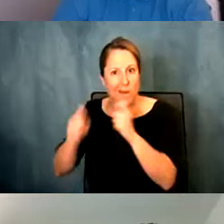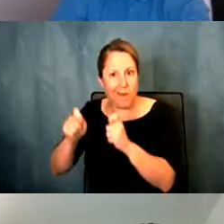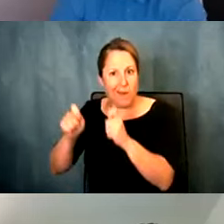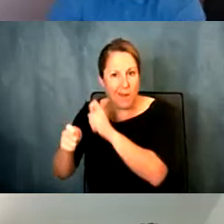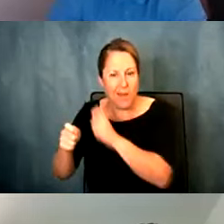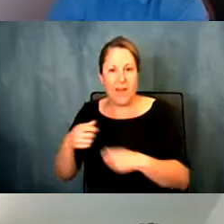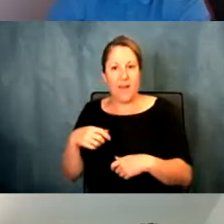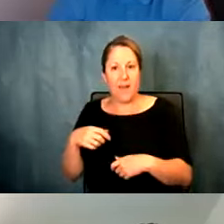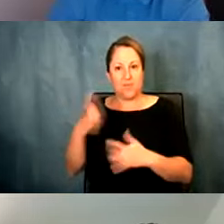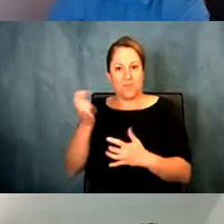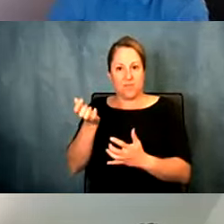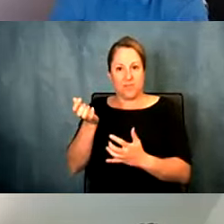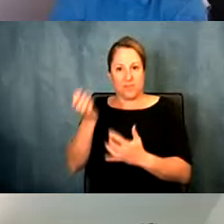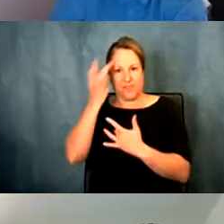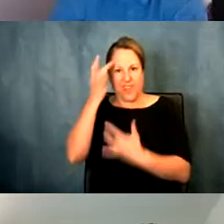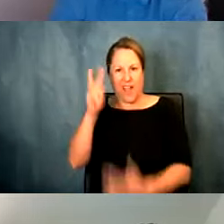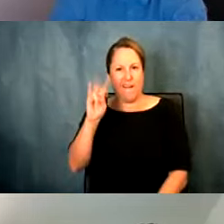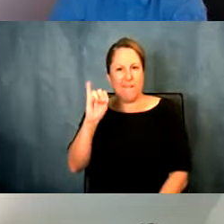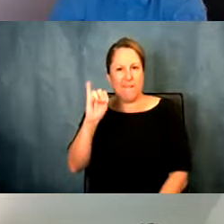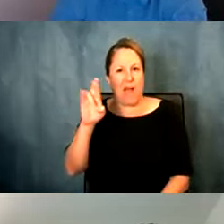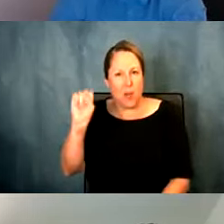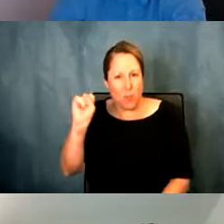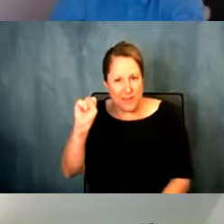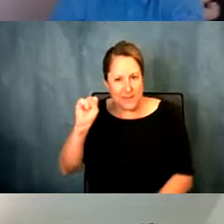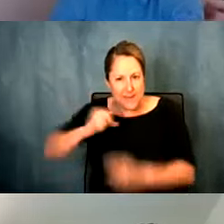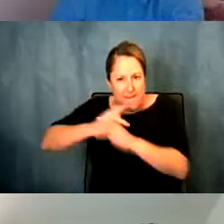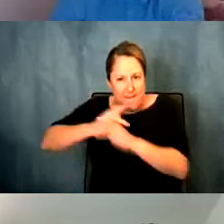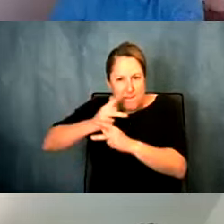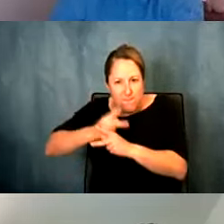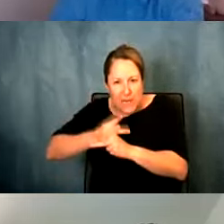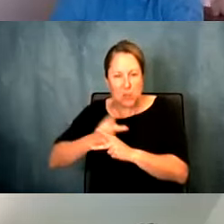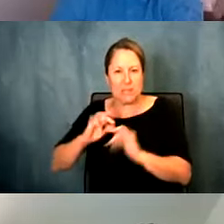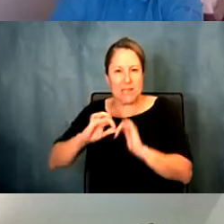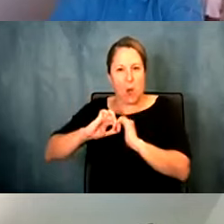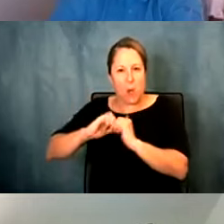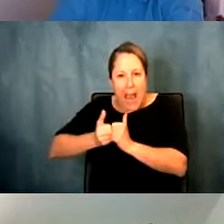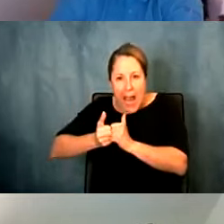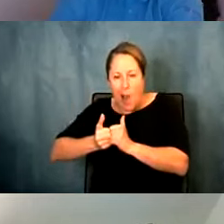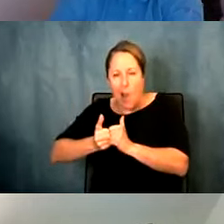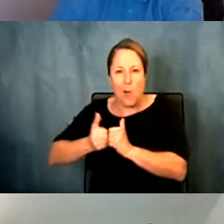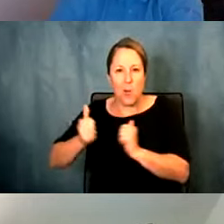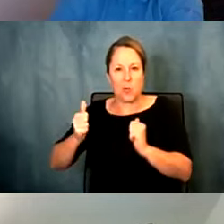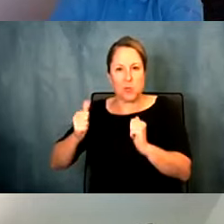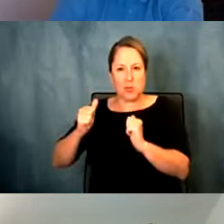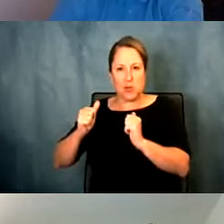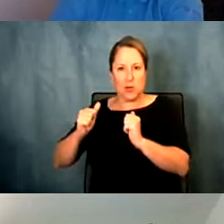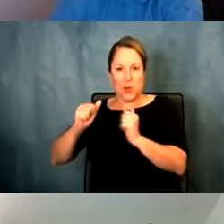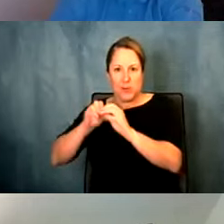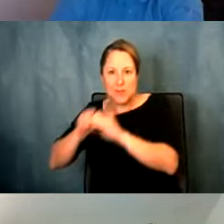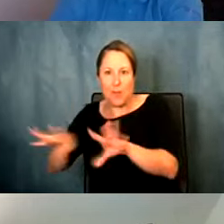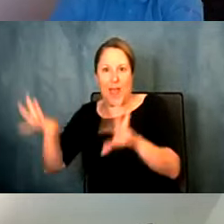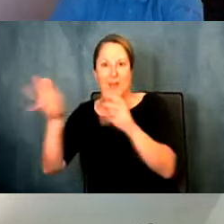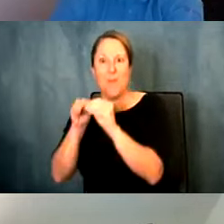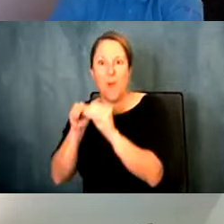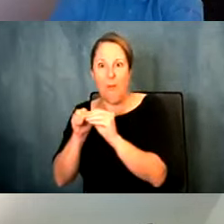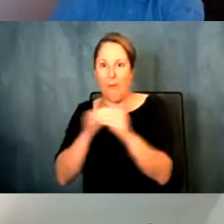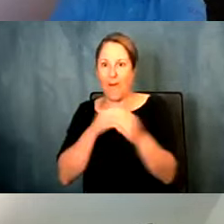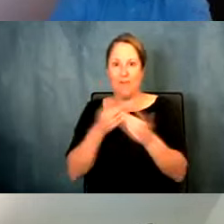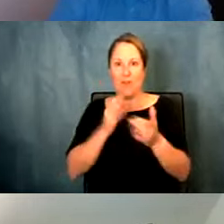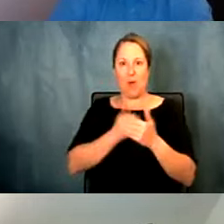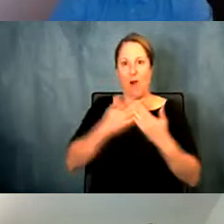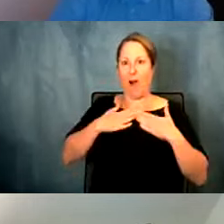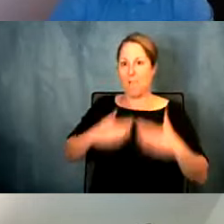infection that kind of circumvents all of our efforts against it. But to be truthful, if we